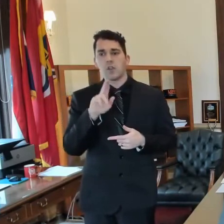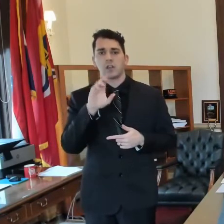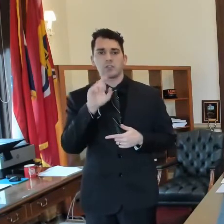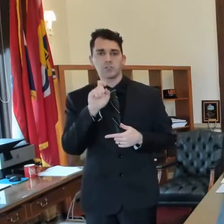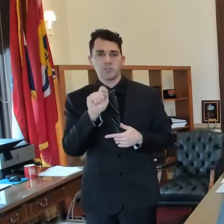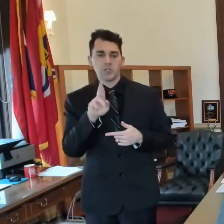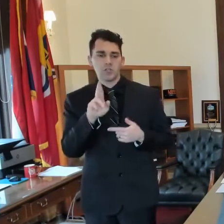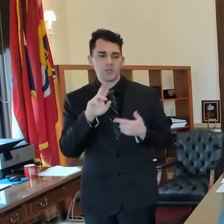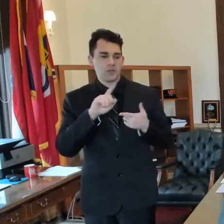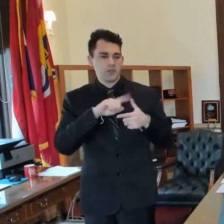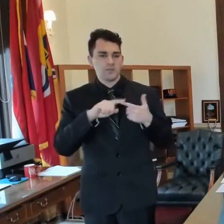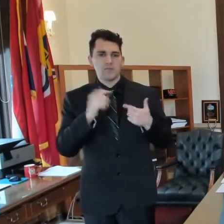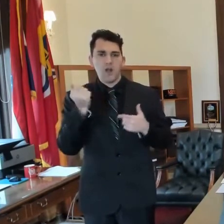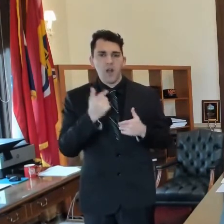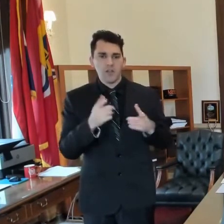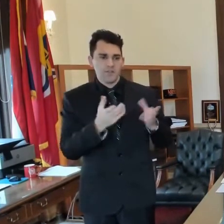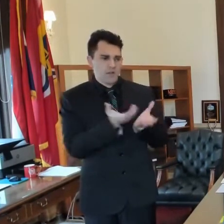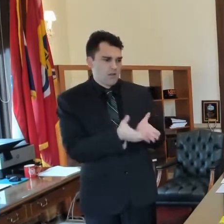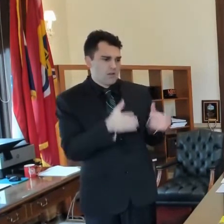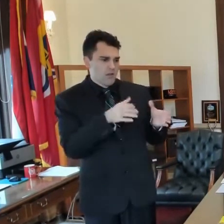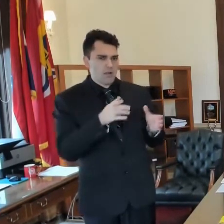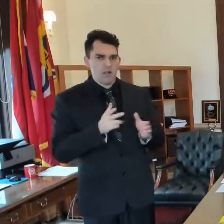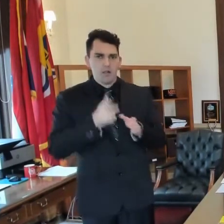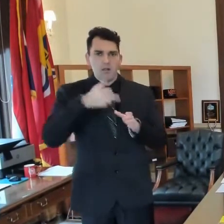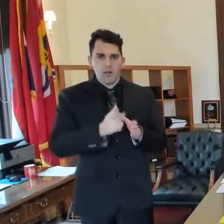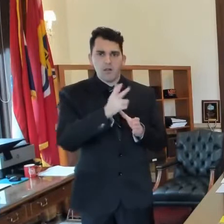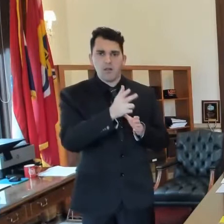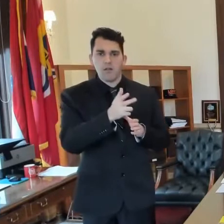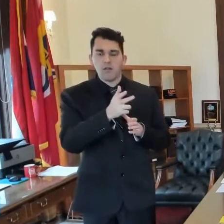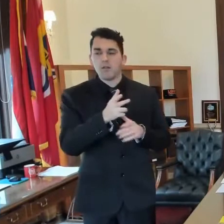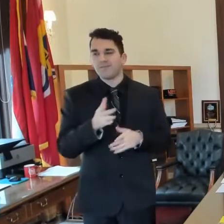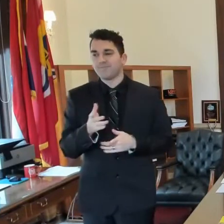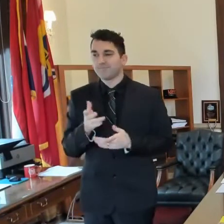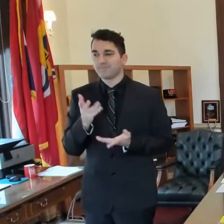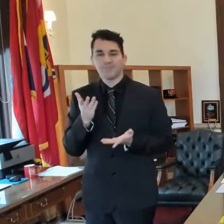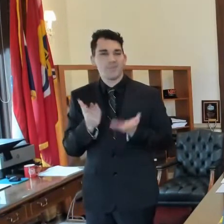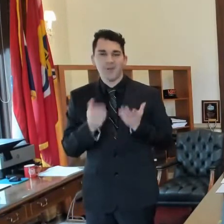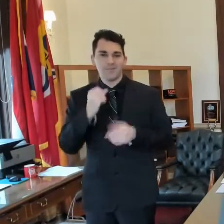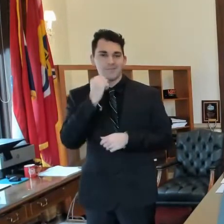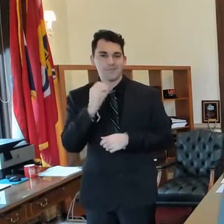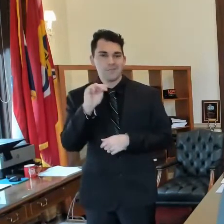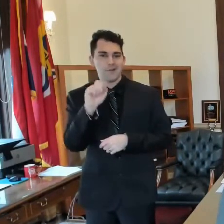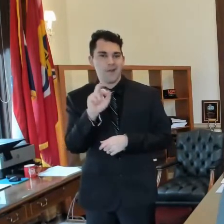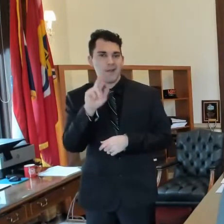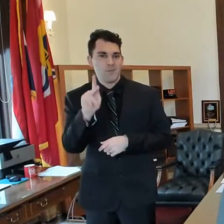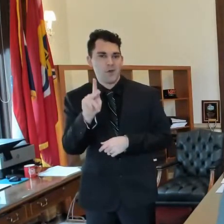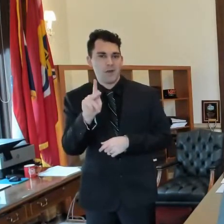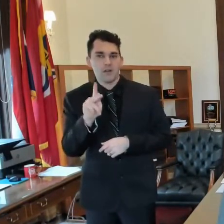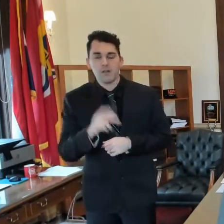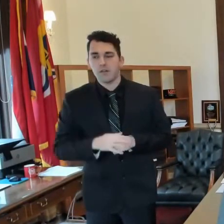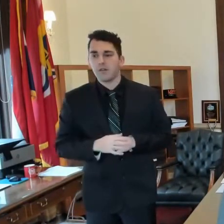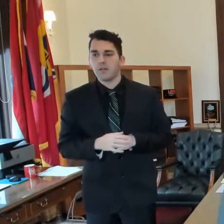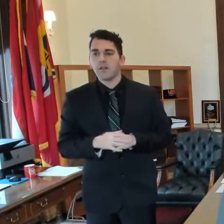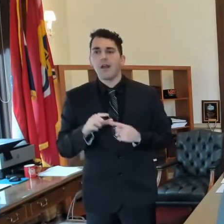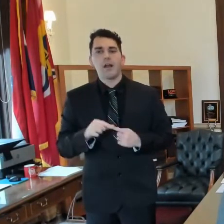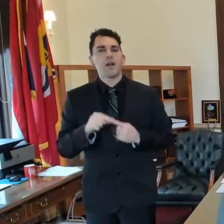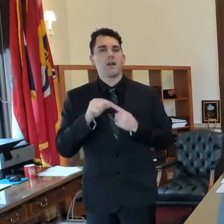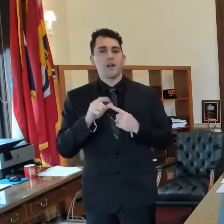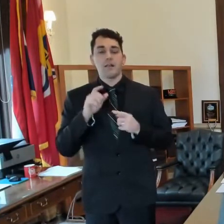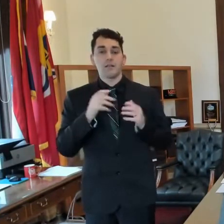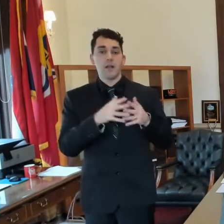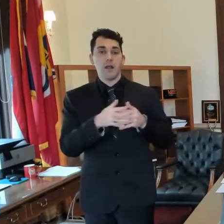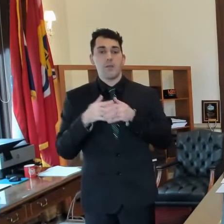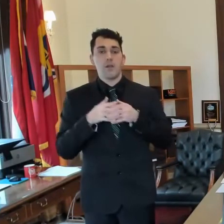Probably not so much, Mark, except to the extent that the American Rescue